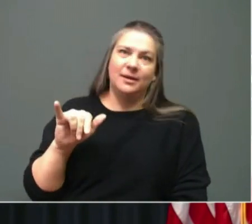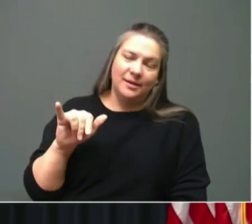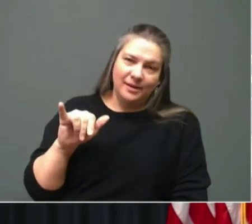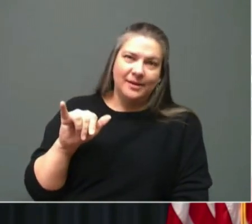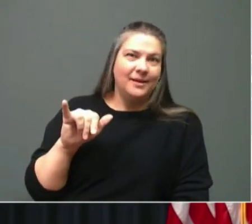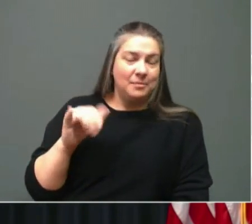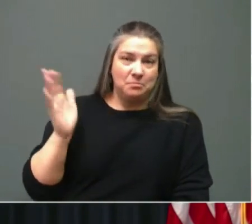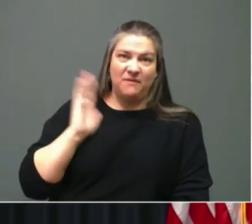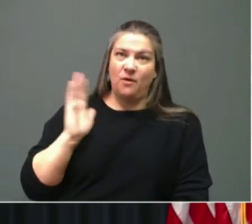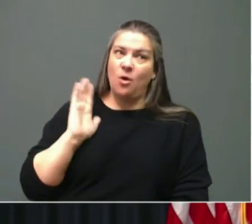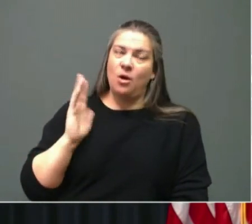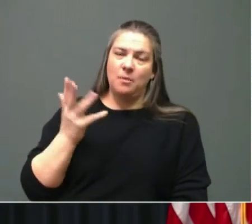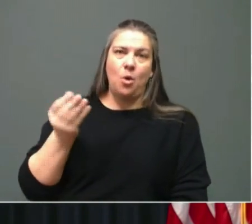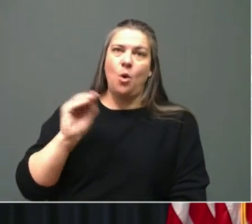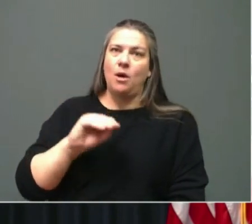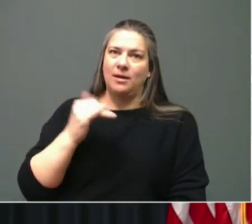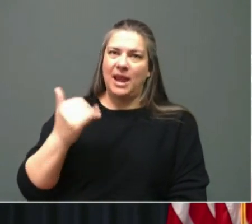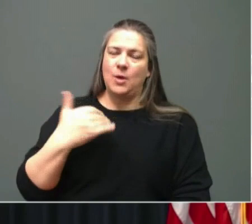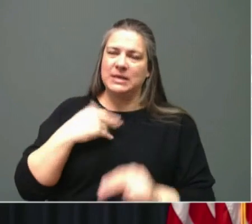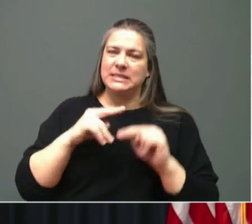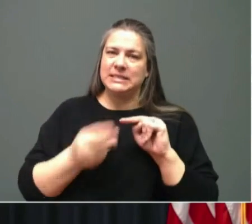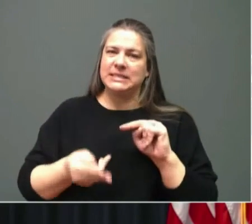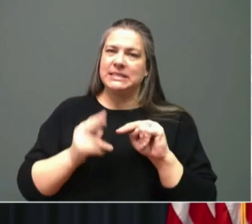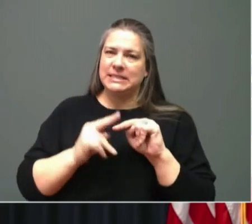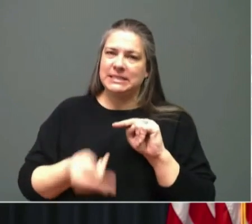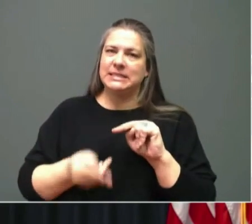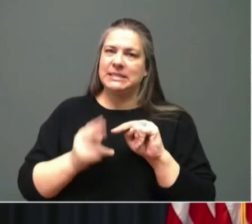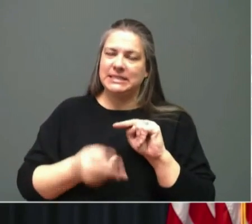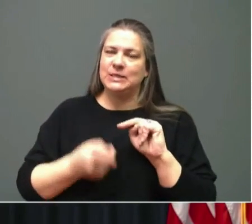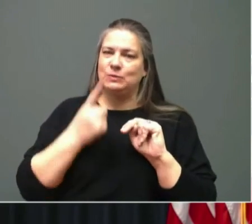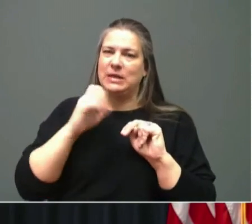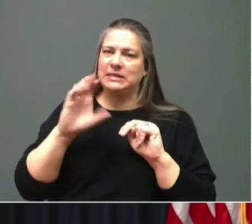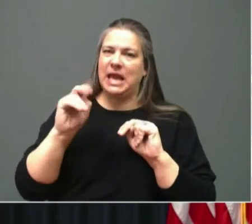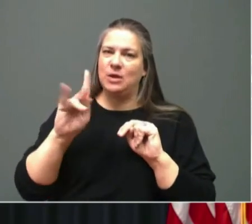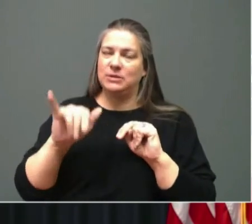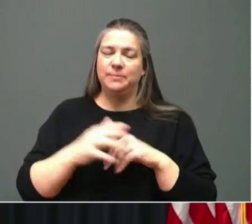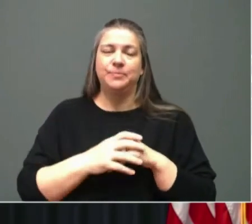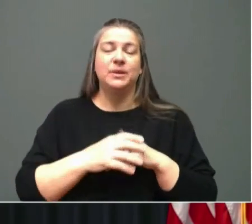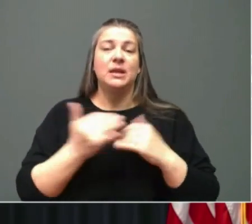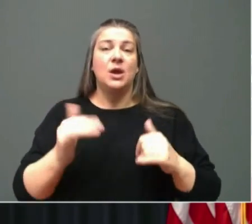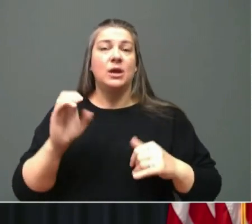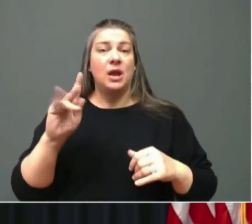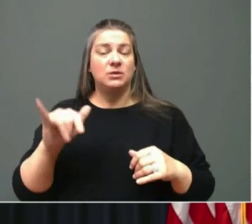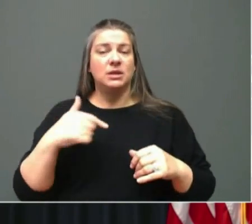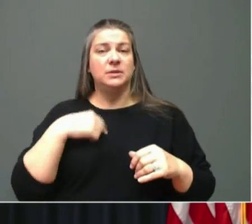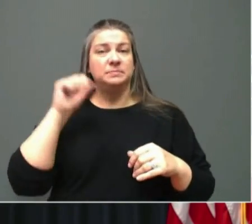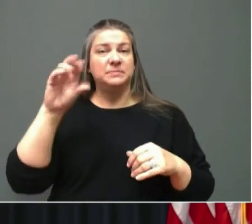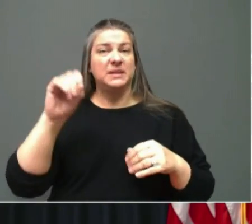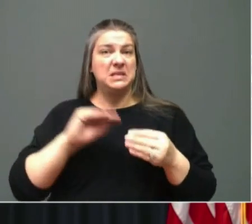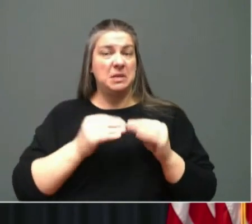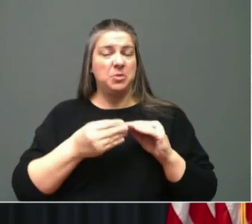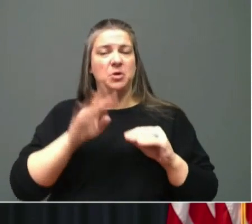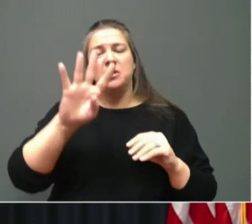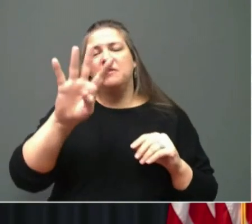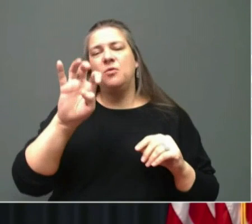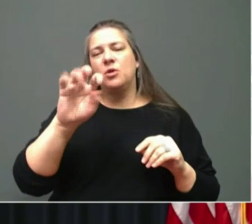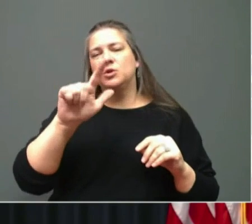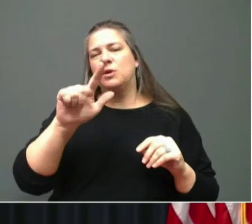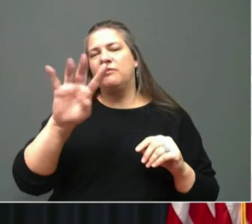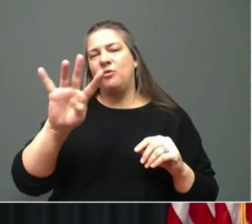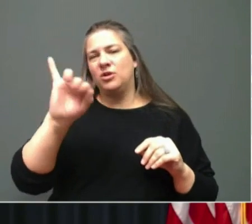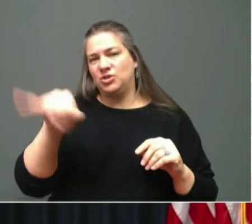obviously need to decrease that. New cases by county, we're looking at 424 in